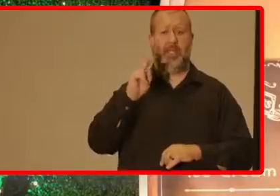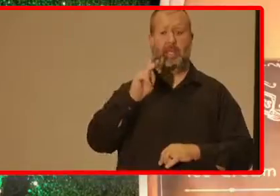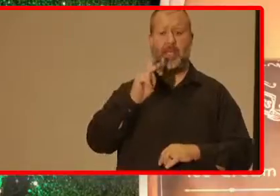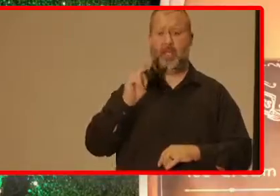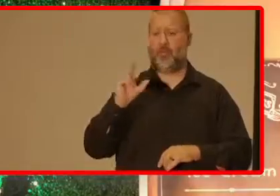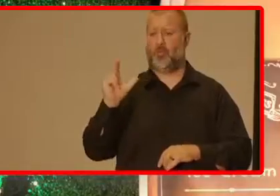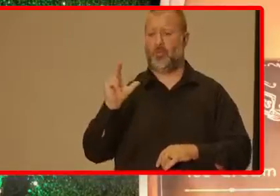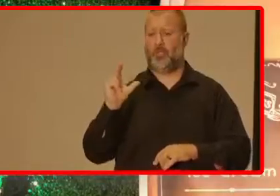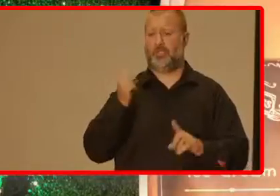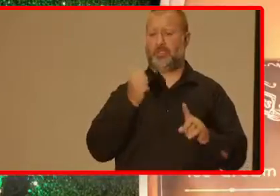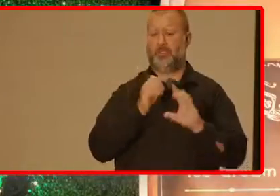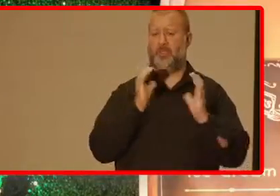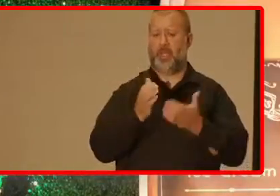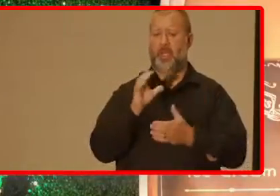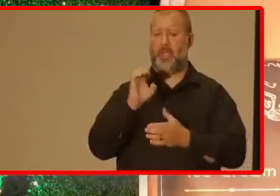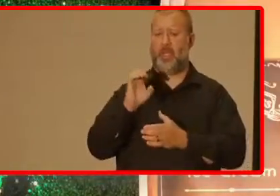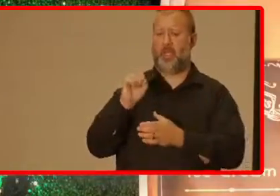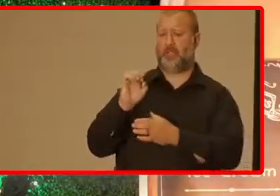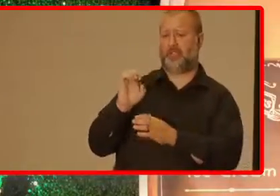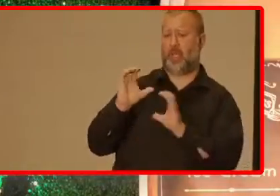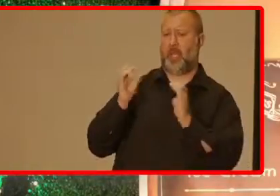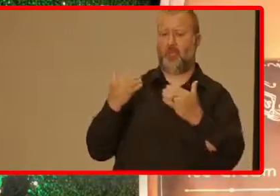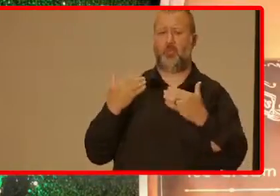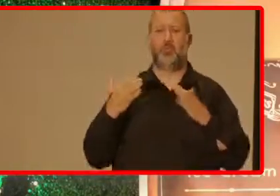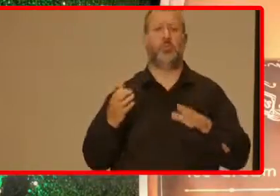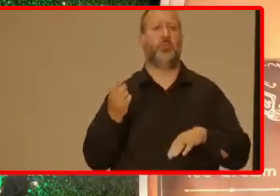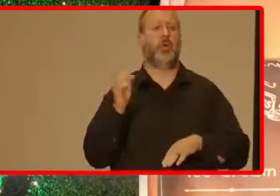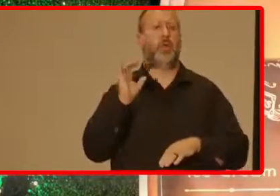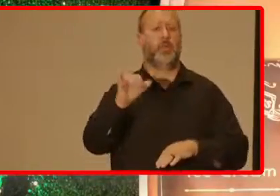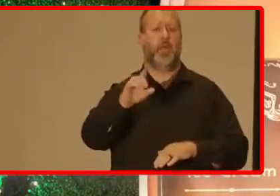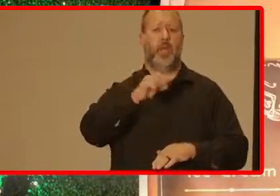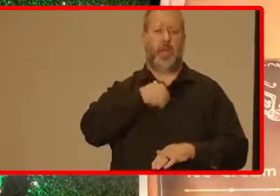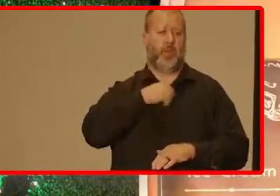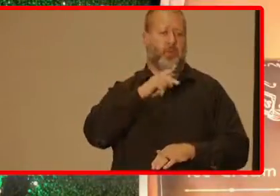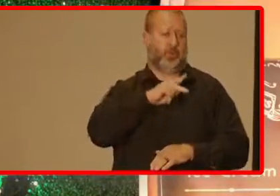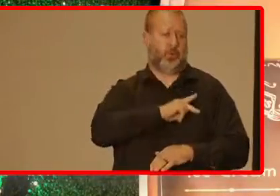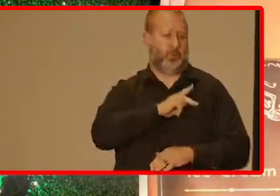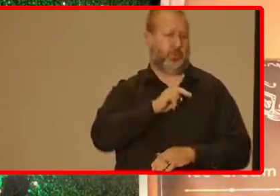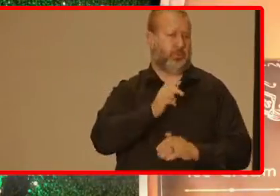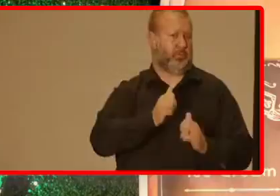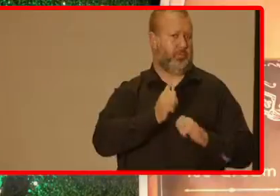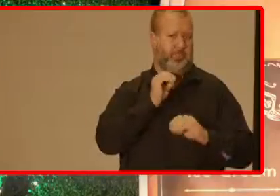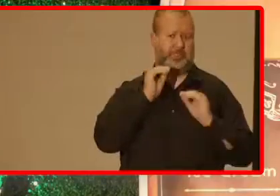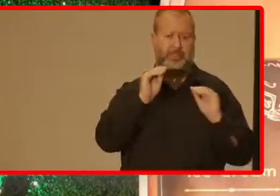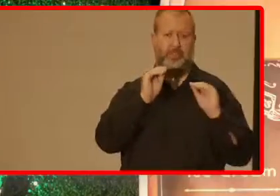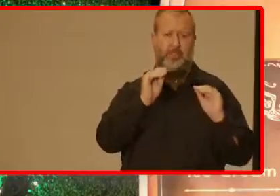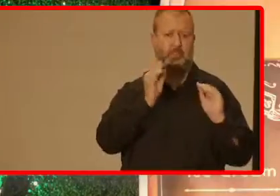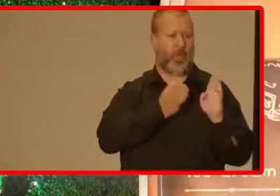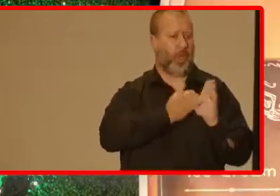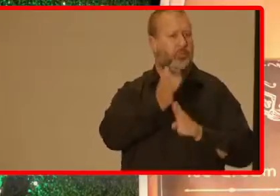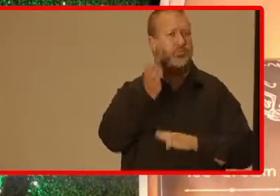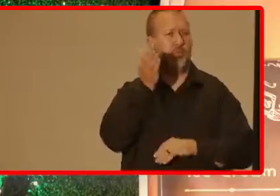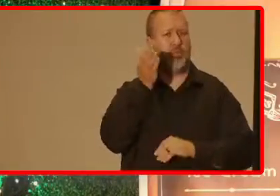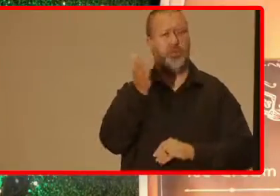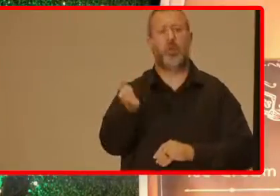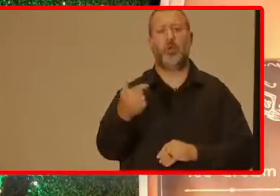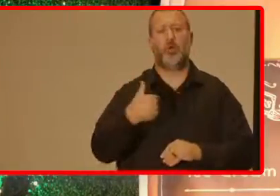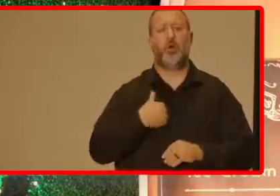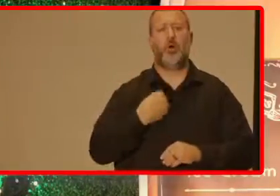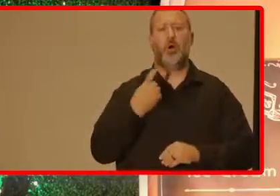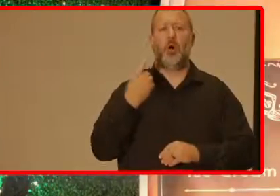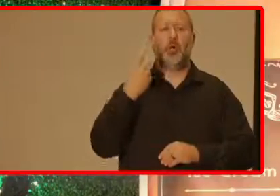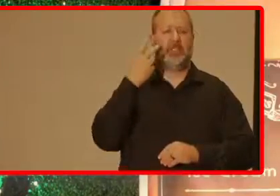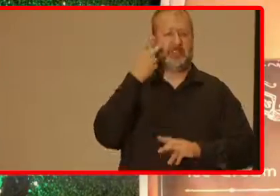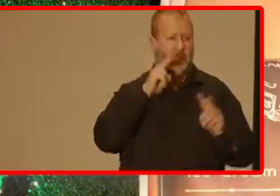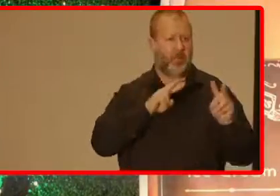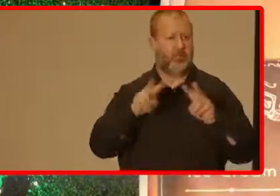K-3 self-contained ESE classroom, and that is where I personally spent my entire teaching career. Now, I oversee